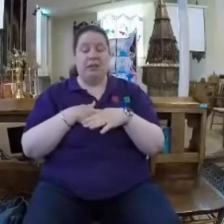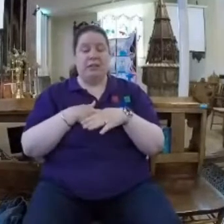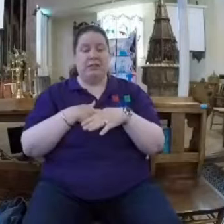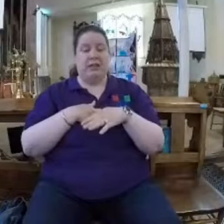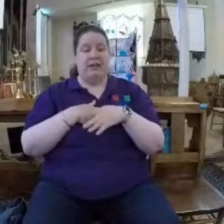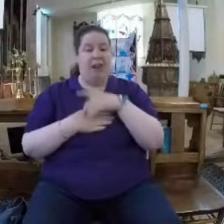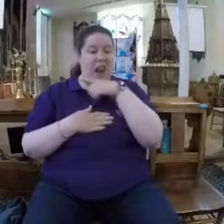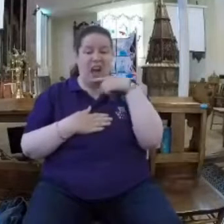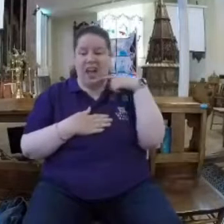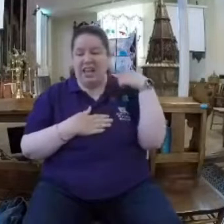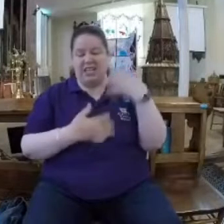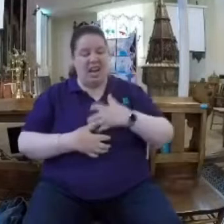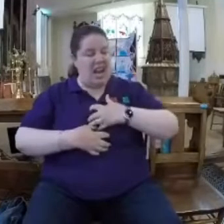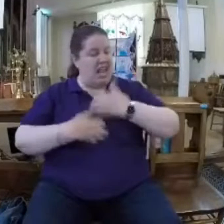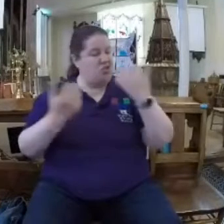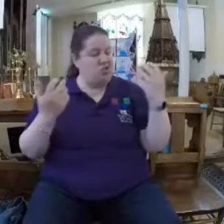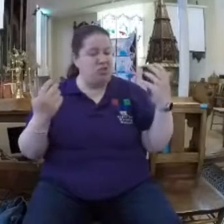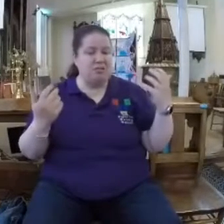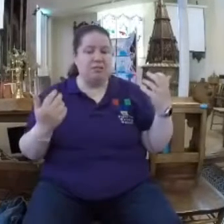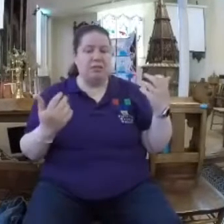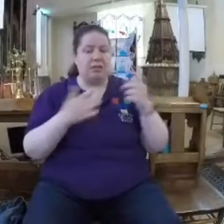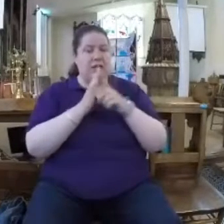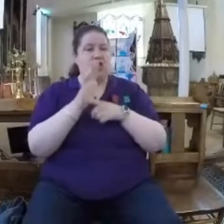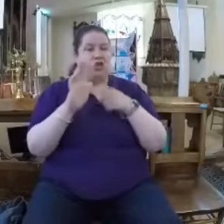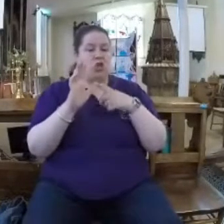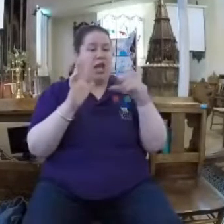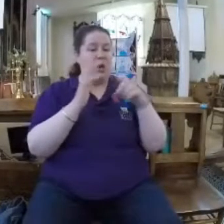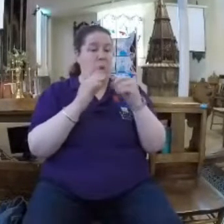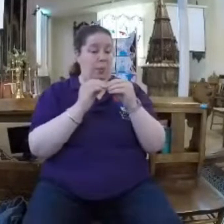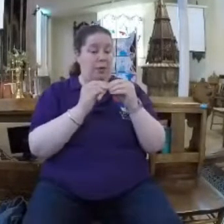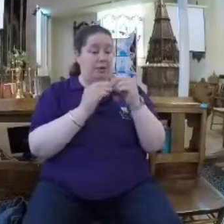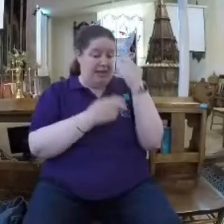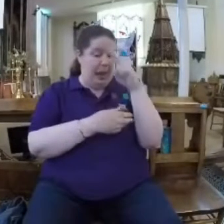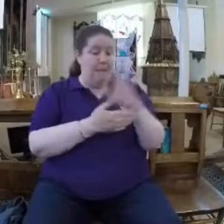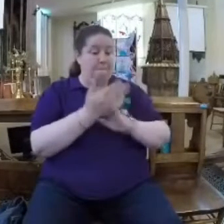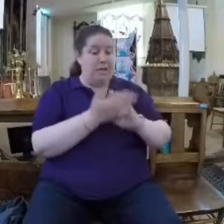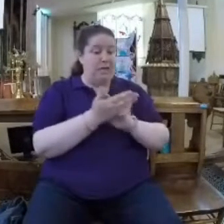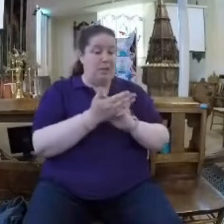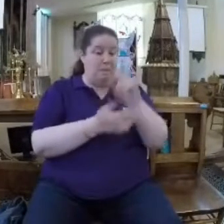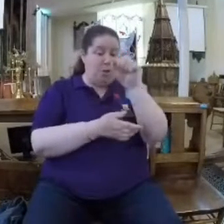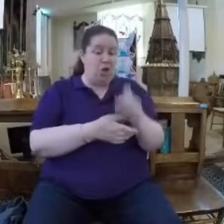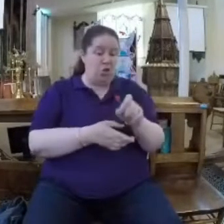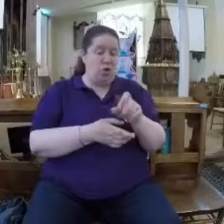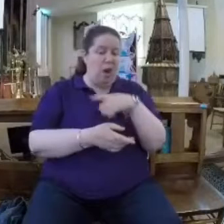hatred. Jacob's name even means the deceiver, the one who deceives.